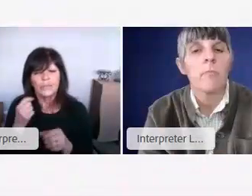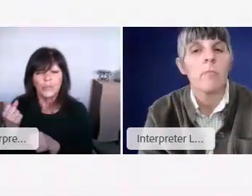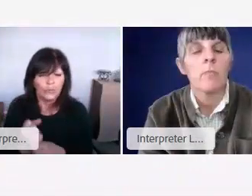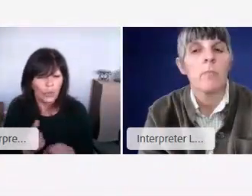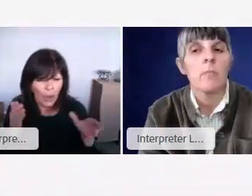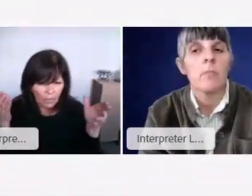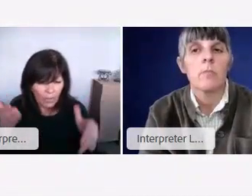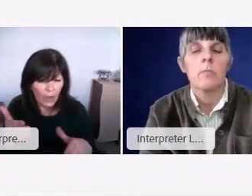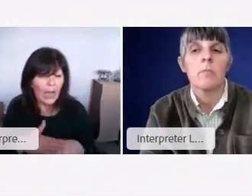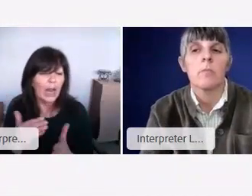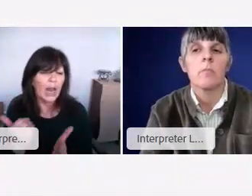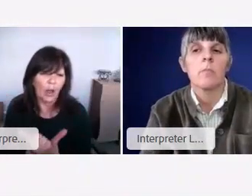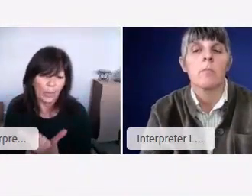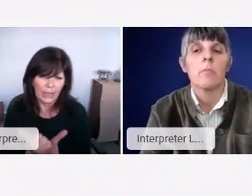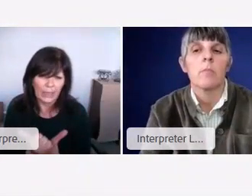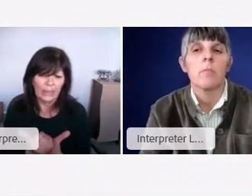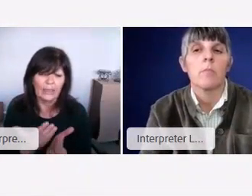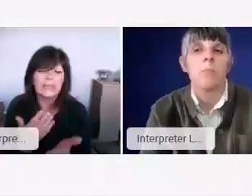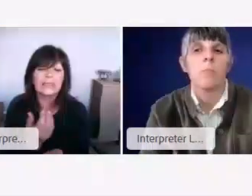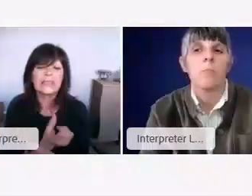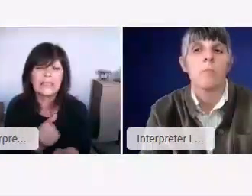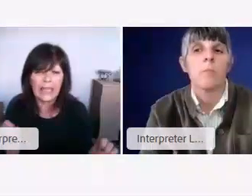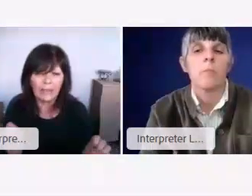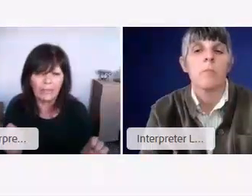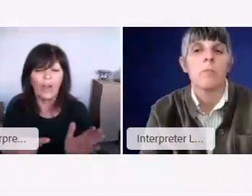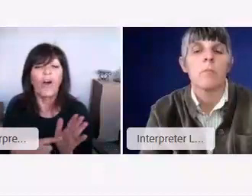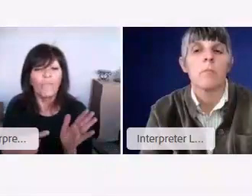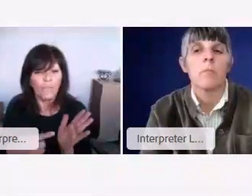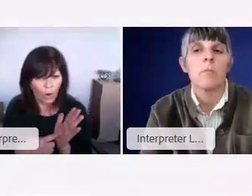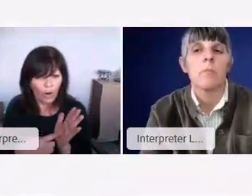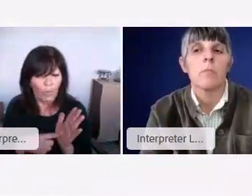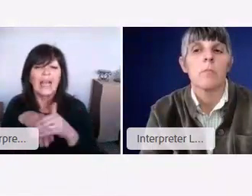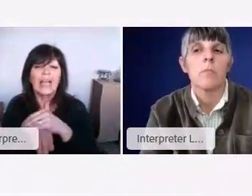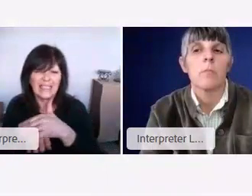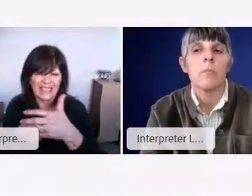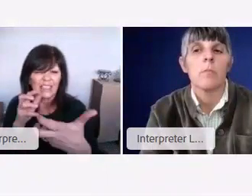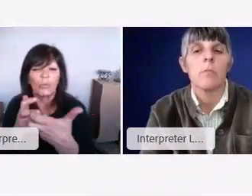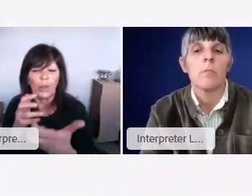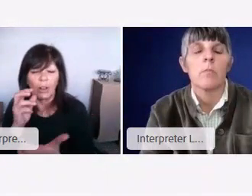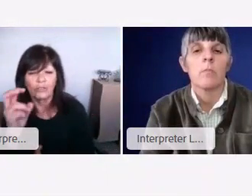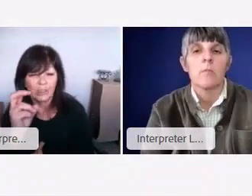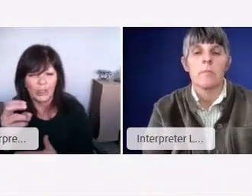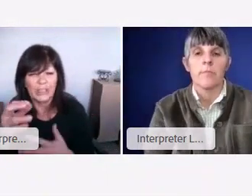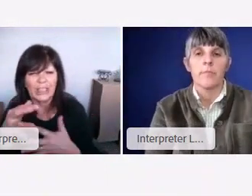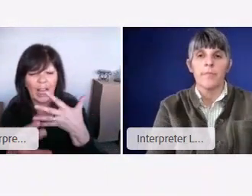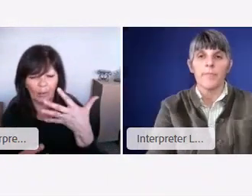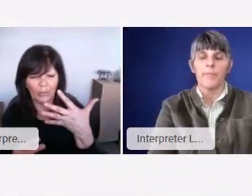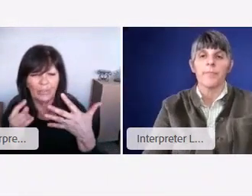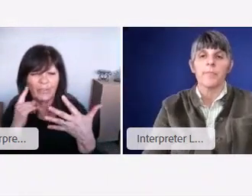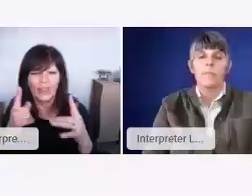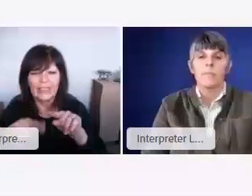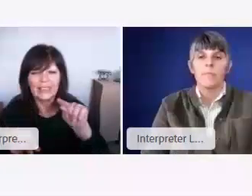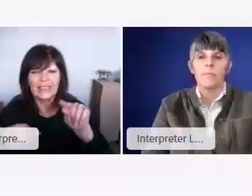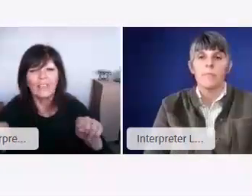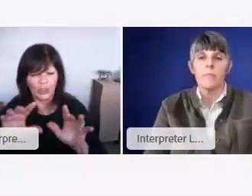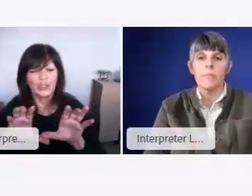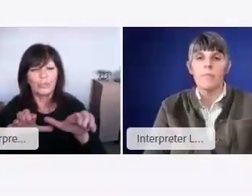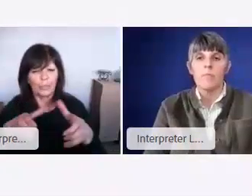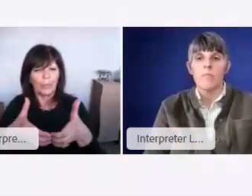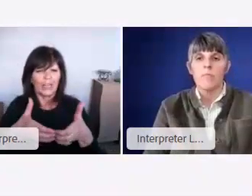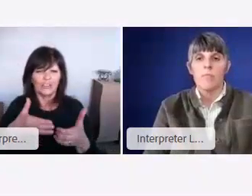on helping advance safe, affordable, accessible, and equitable transportation options for the diverse populations that live and work